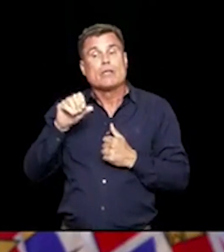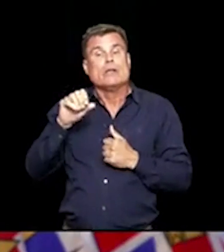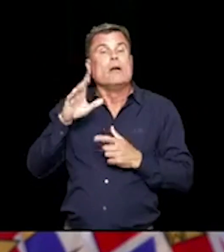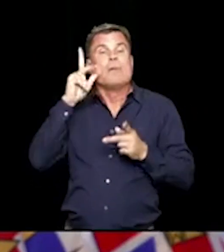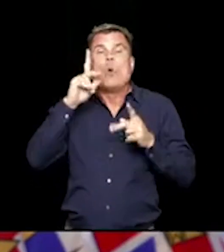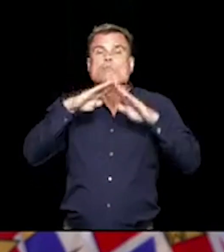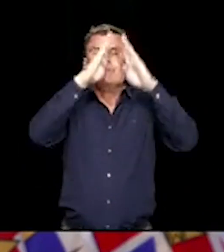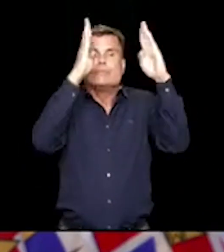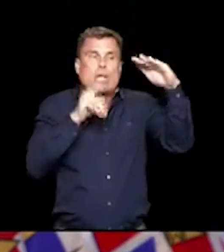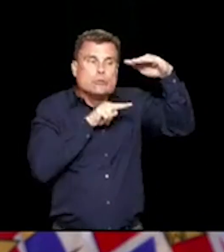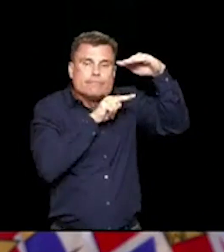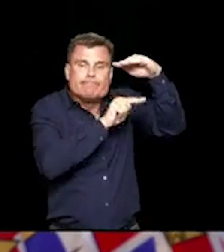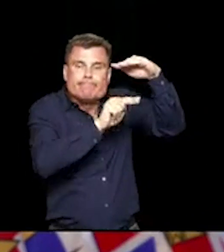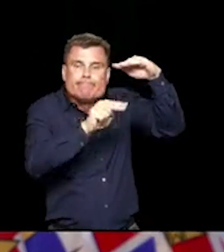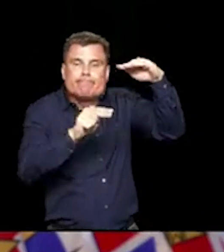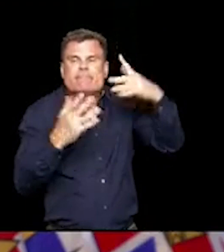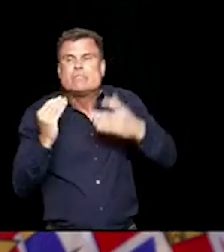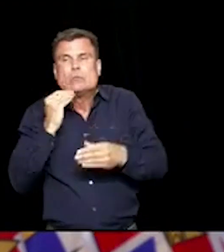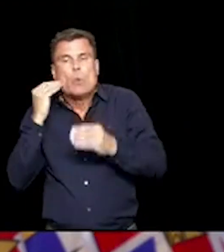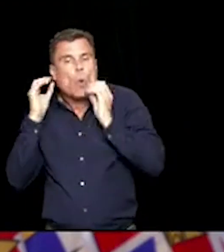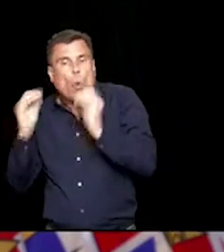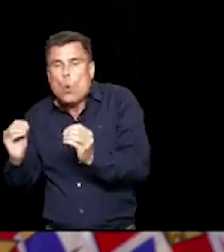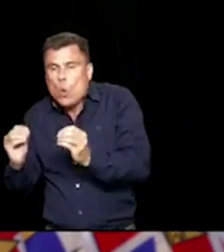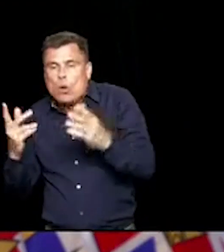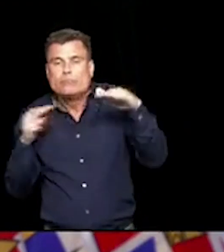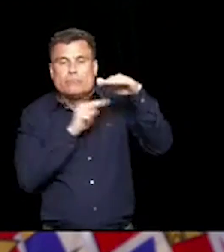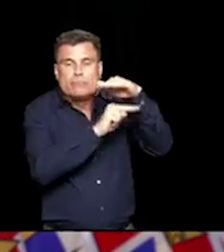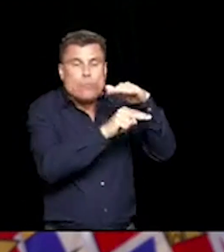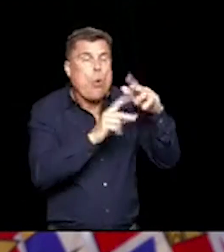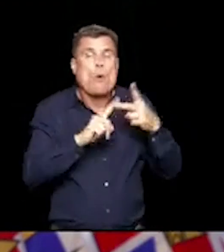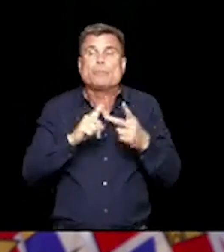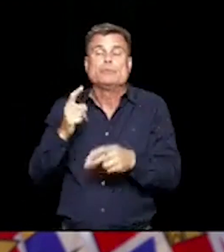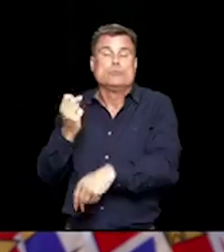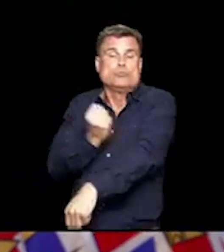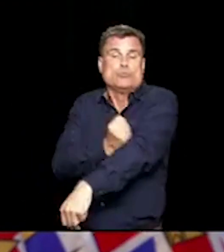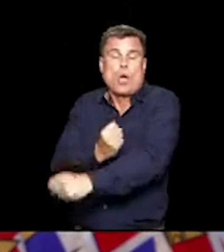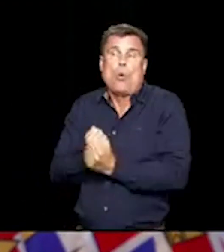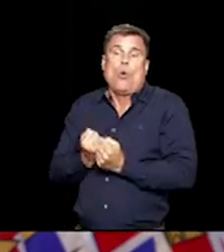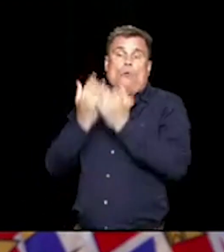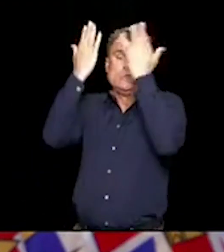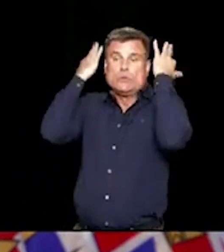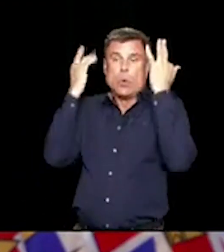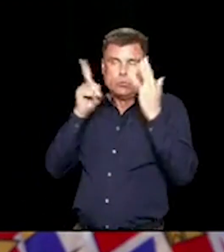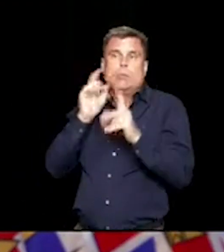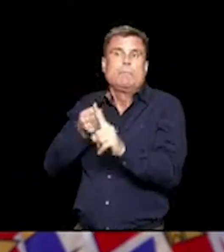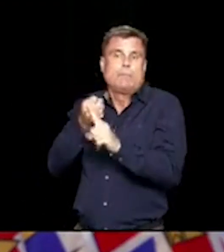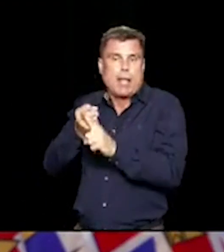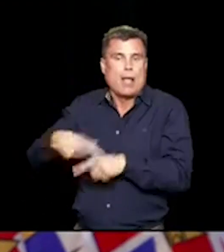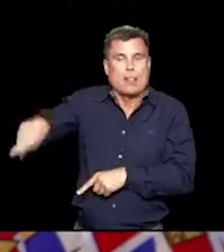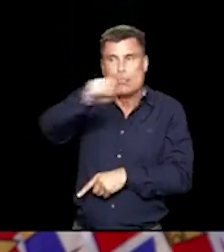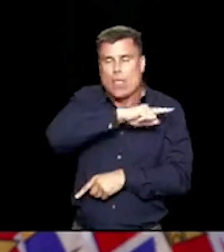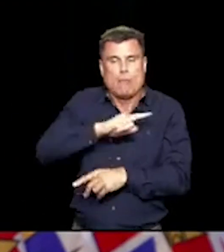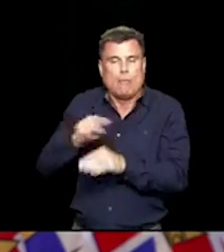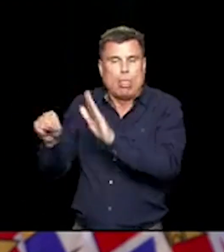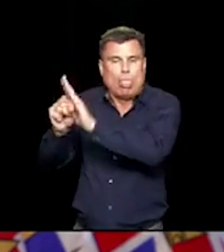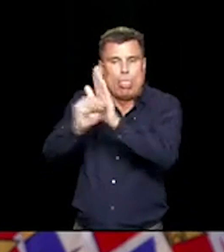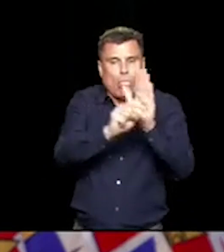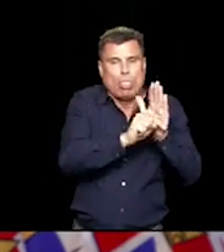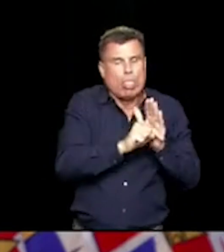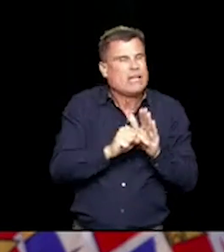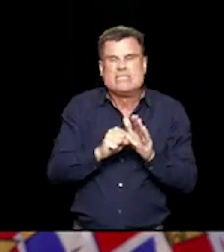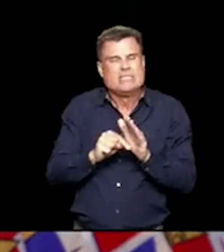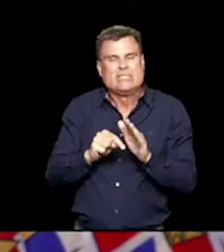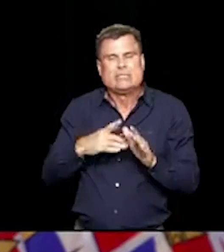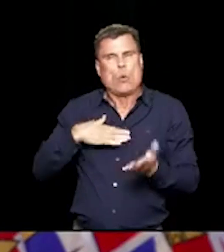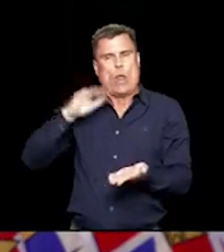on homelessness, on people who have died from overdoses. So this is a rather lengthy healthy way of saying we want to do